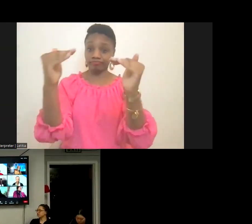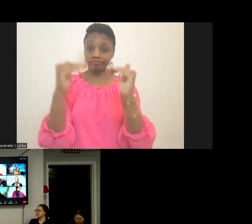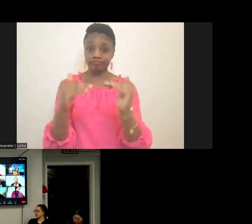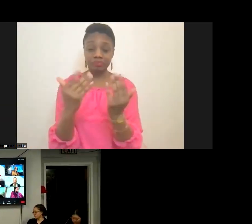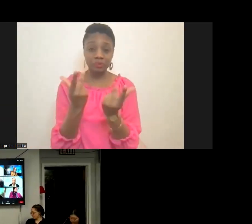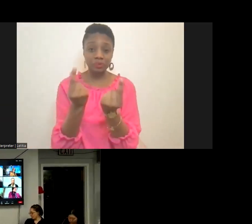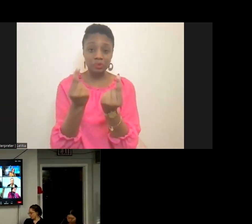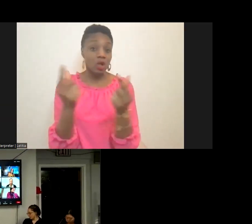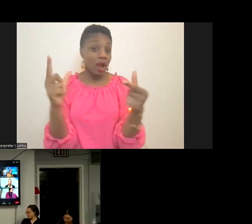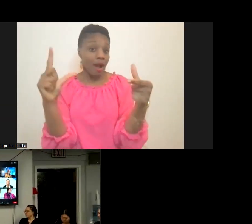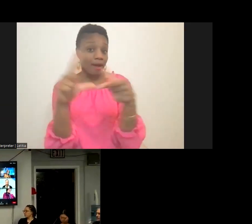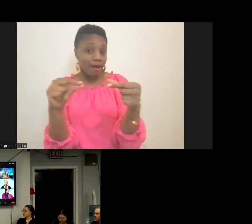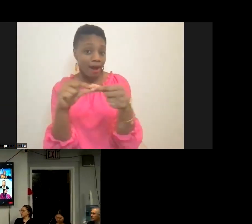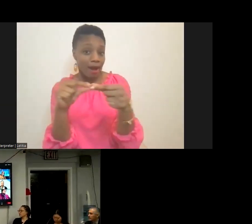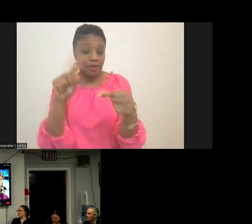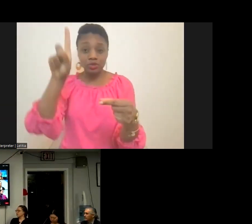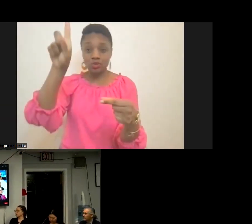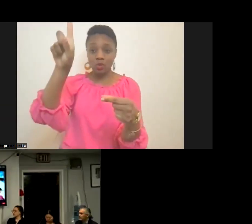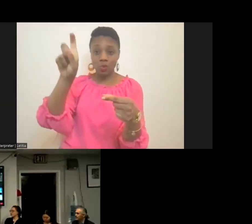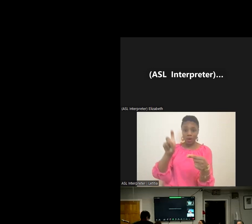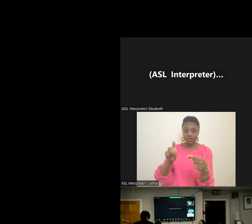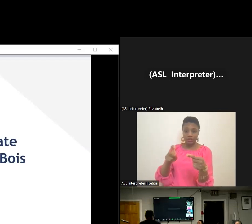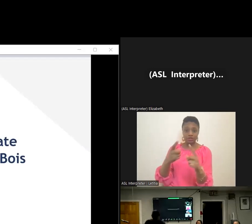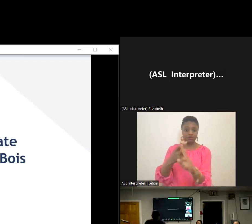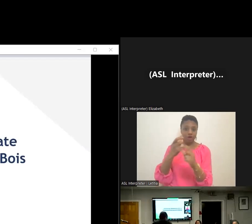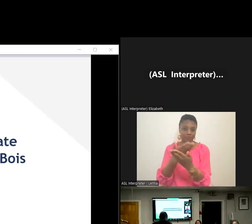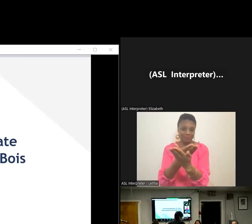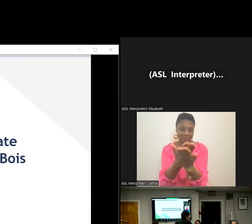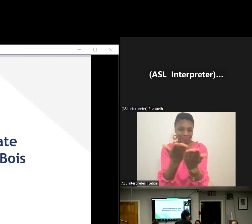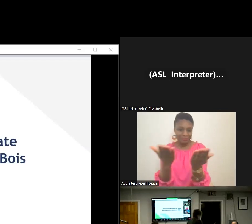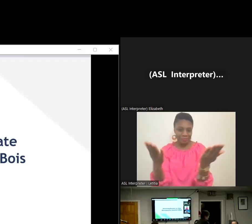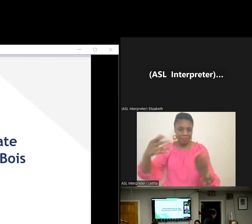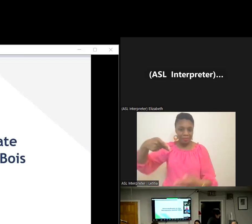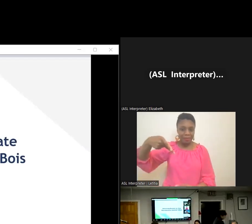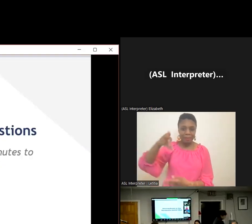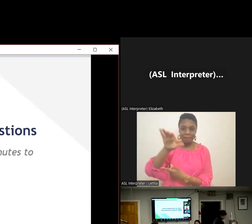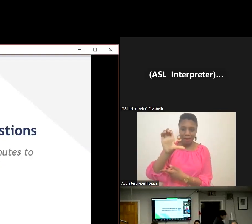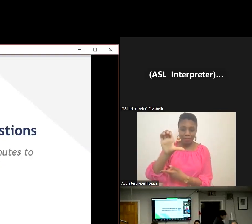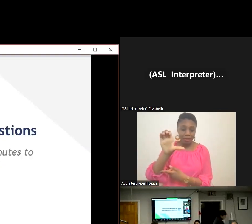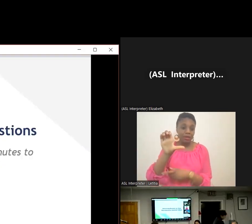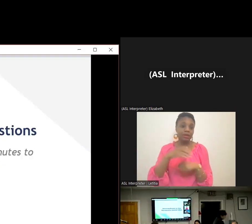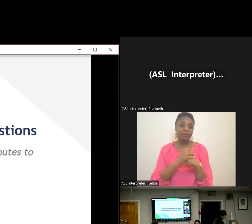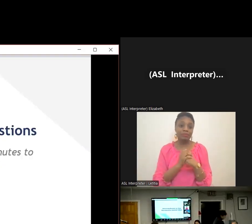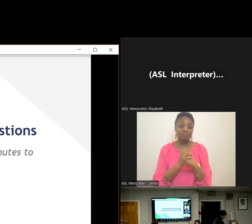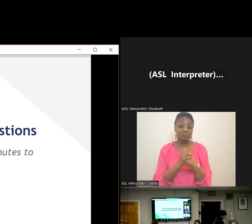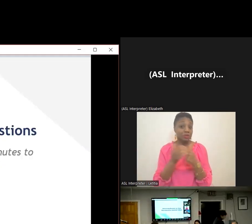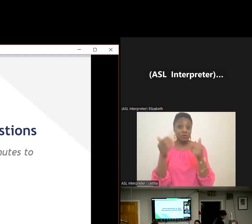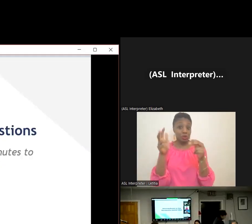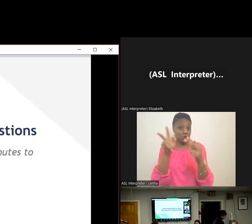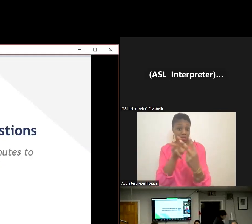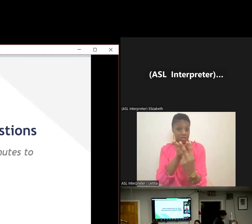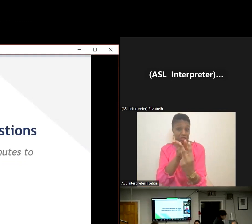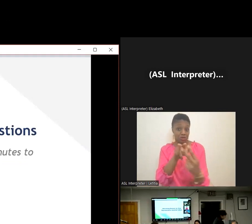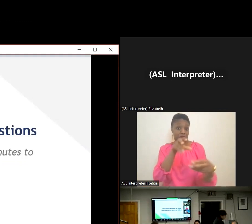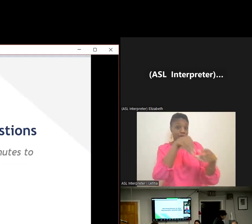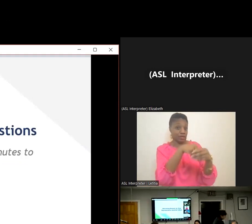comments or questions, concerns from the public. So we have a few minutes, either in person or